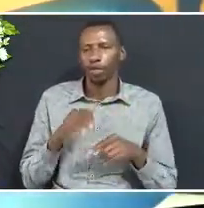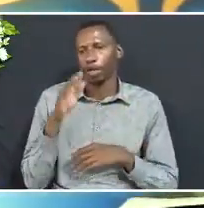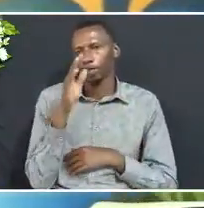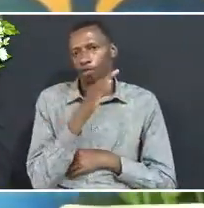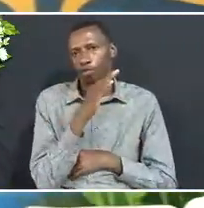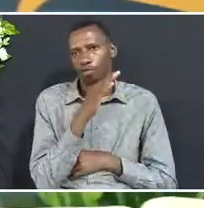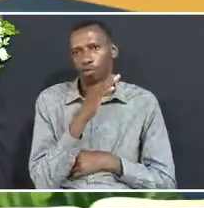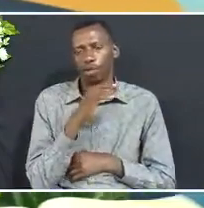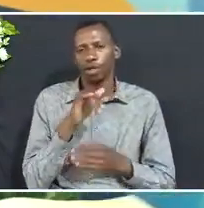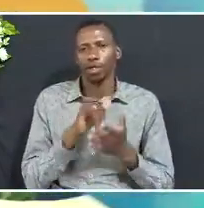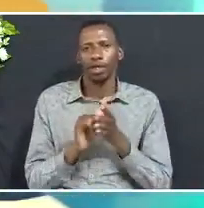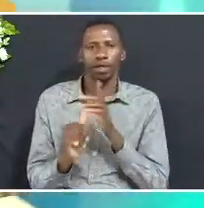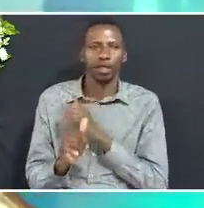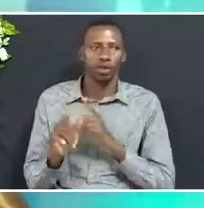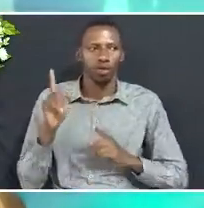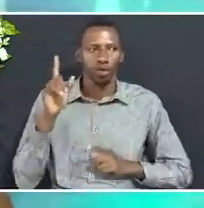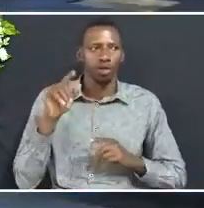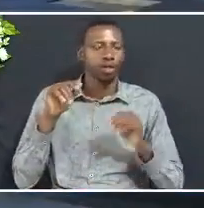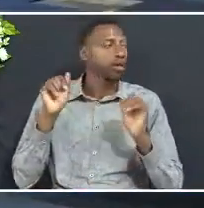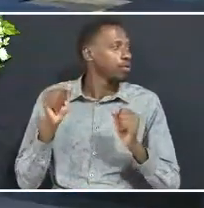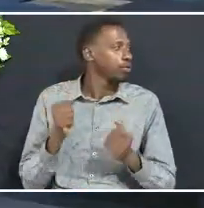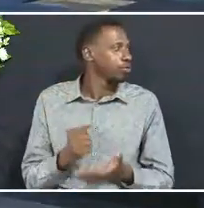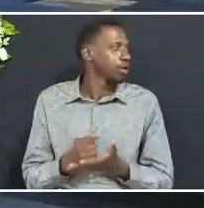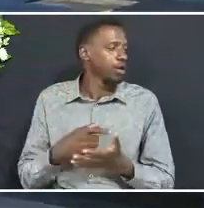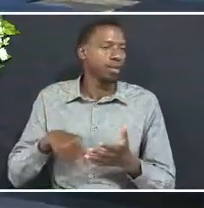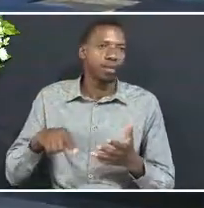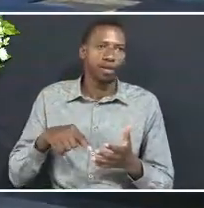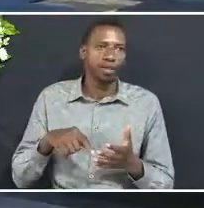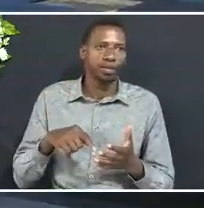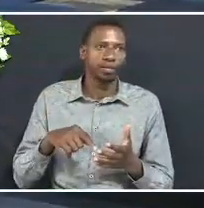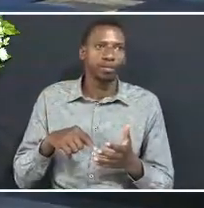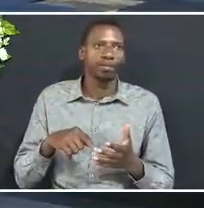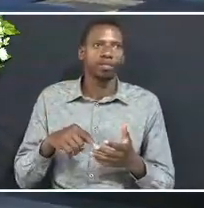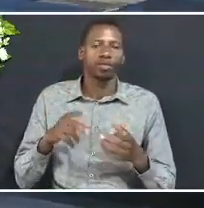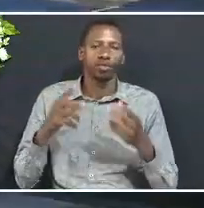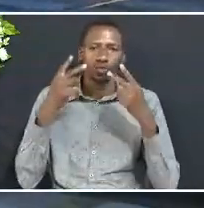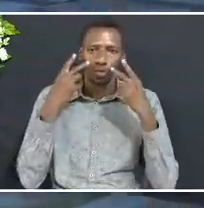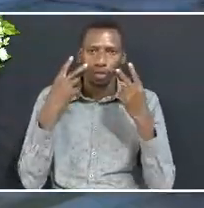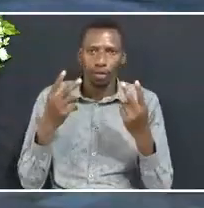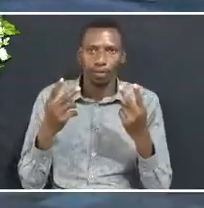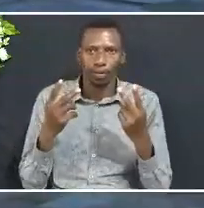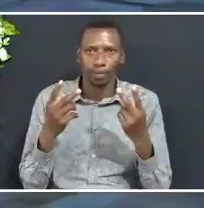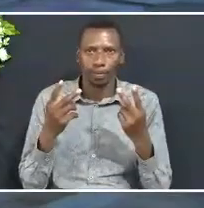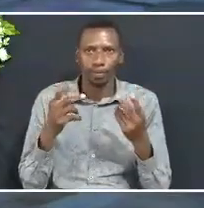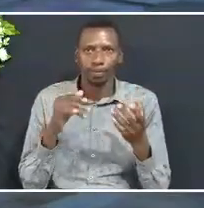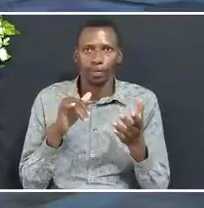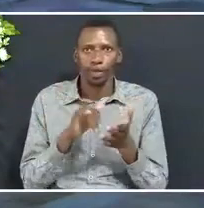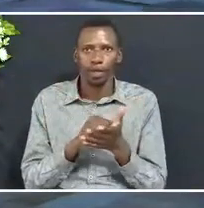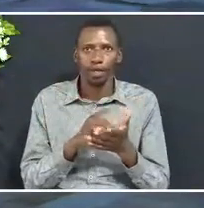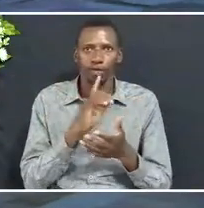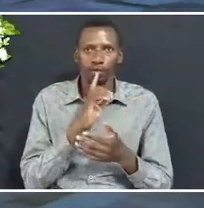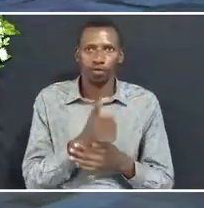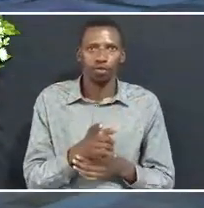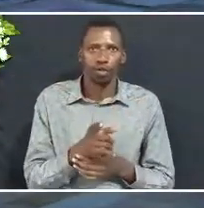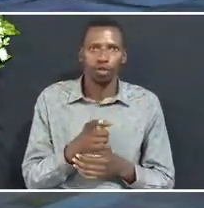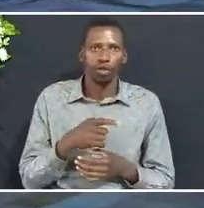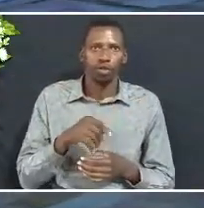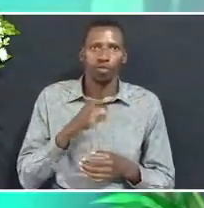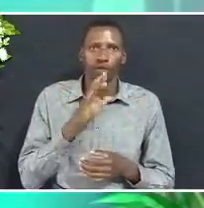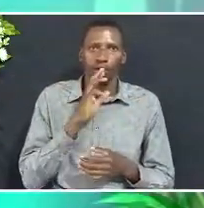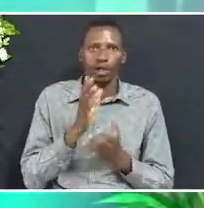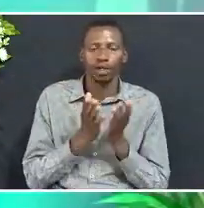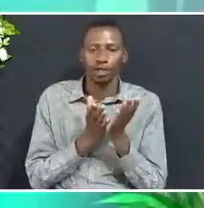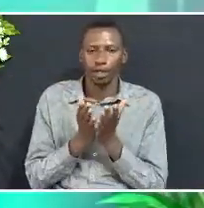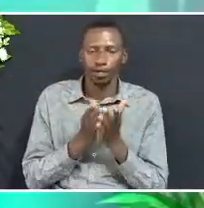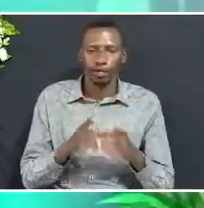this afternoon, that the Lord may help us to see that for sure we are serving